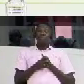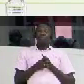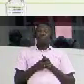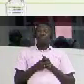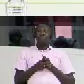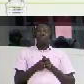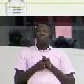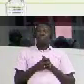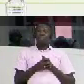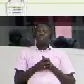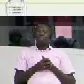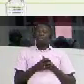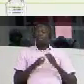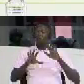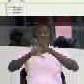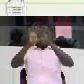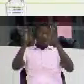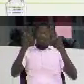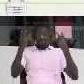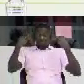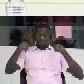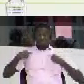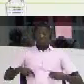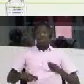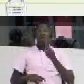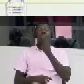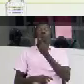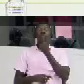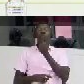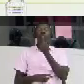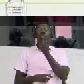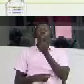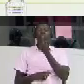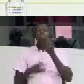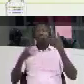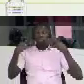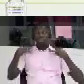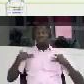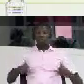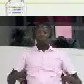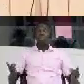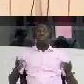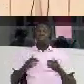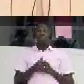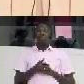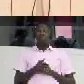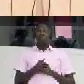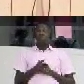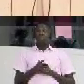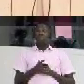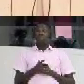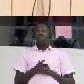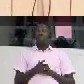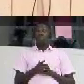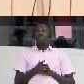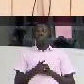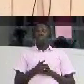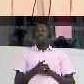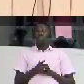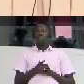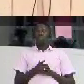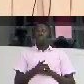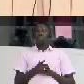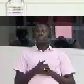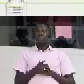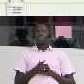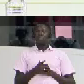ngi sol yére yu xonxa cur. And they were dressed in red. soo nekkul ne yow da nga